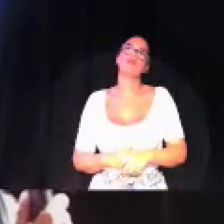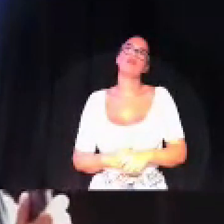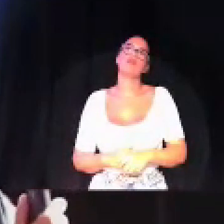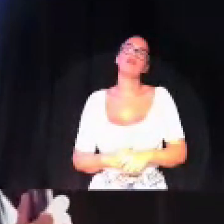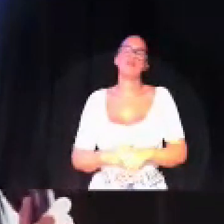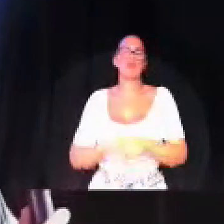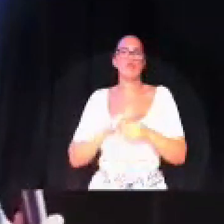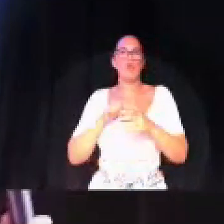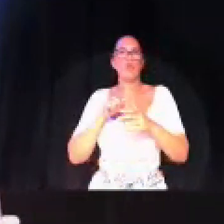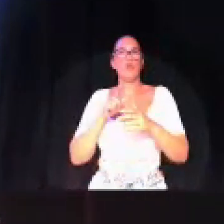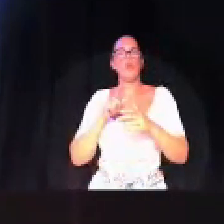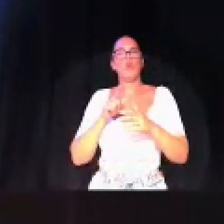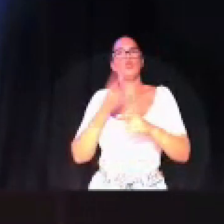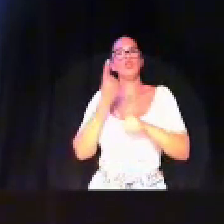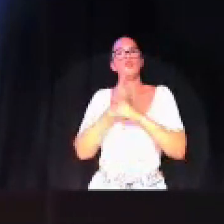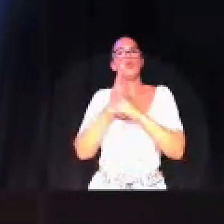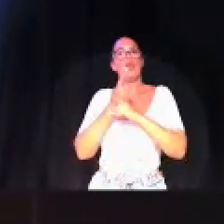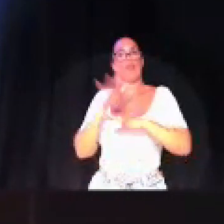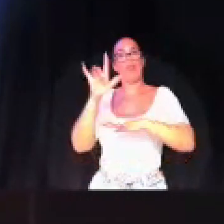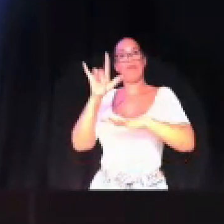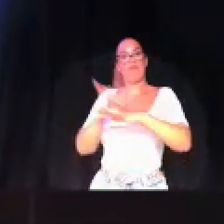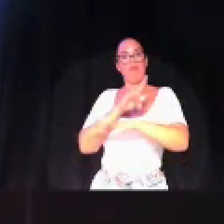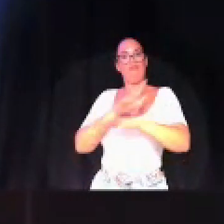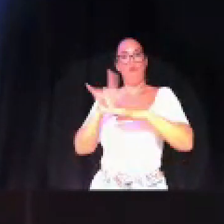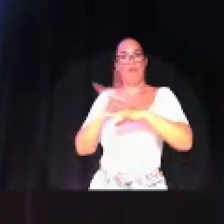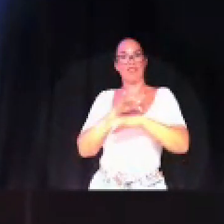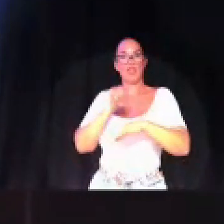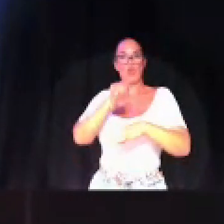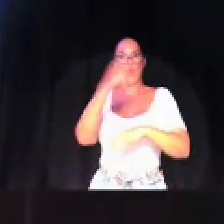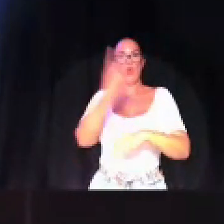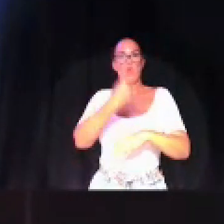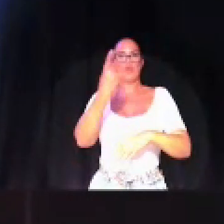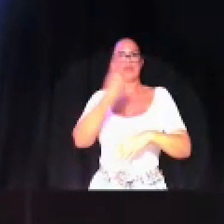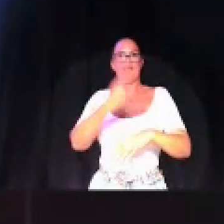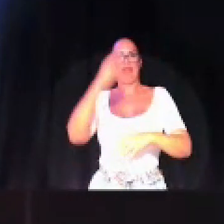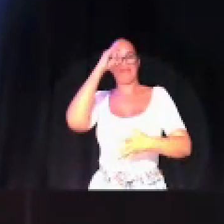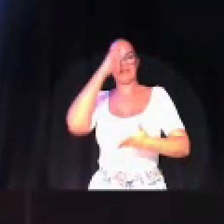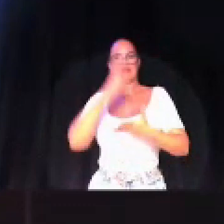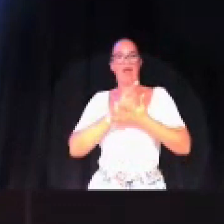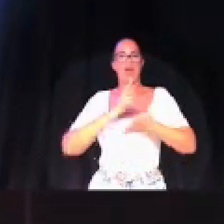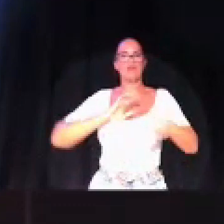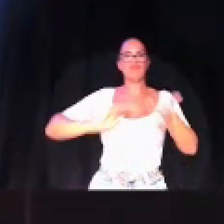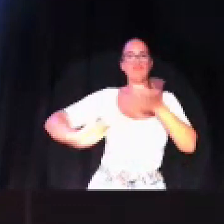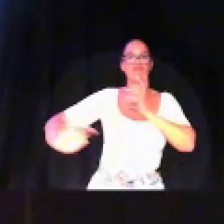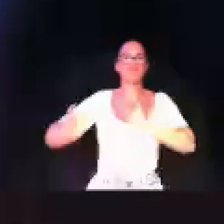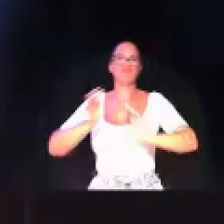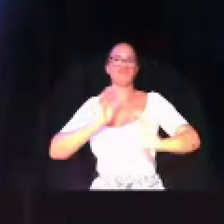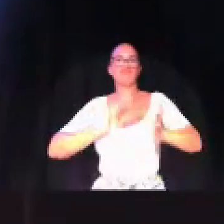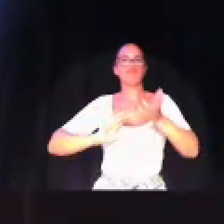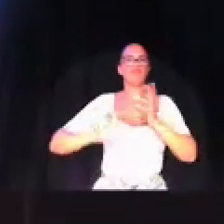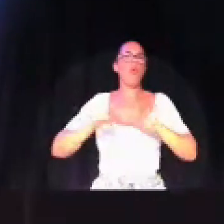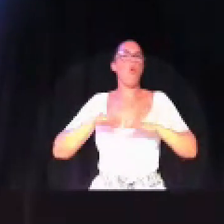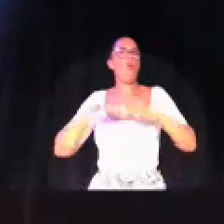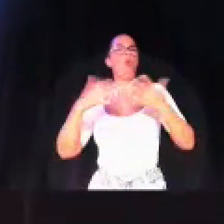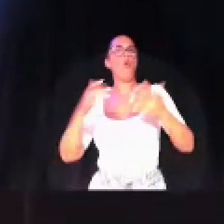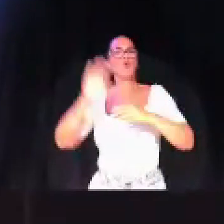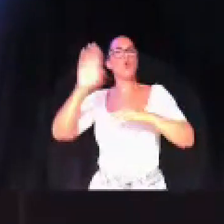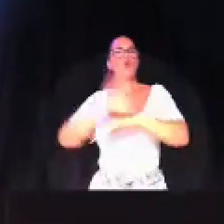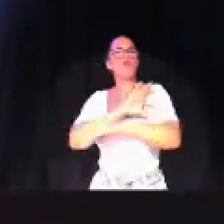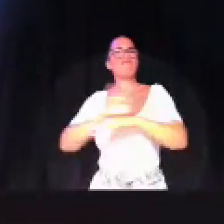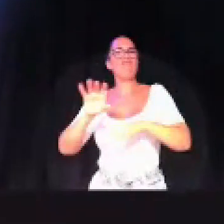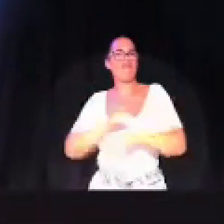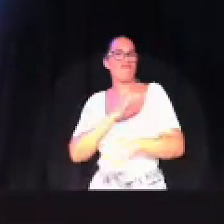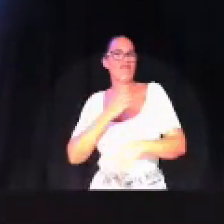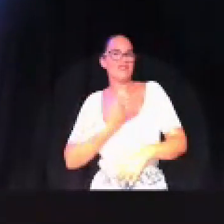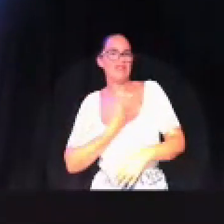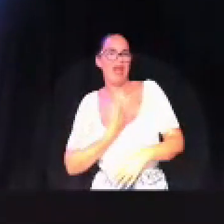it, is it completely improv? Do you kind of have you established like some kind of some kind of language of how you might do